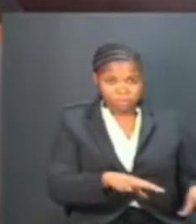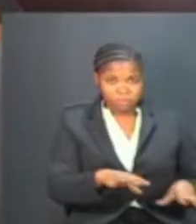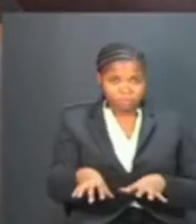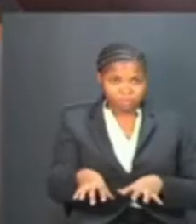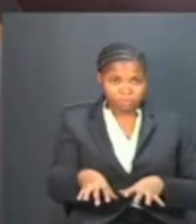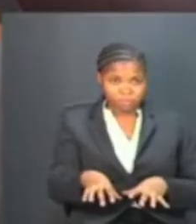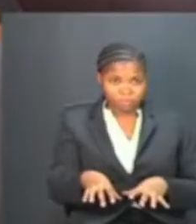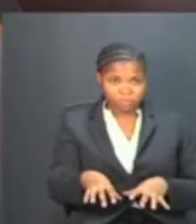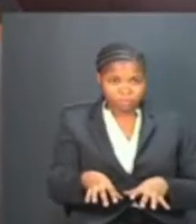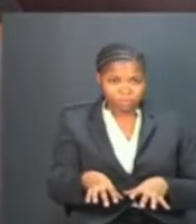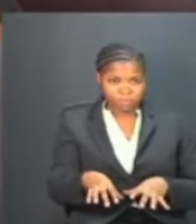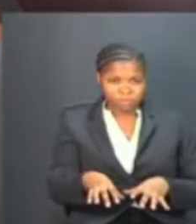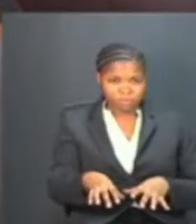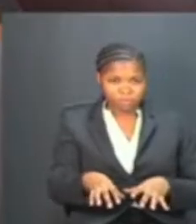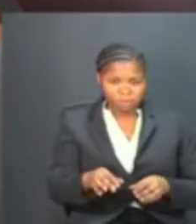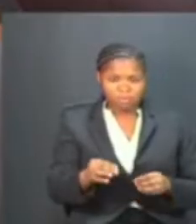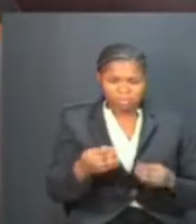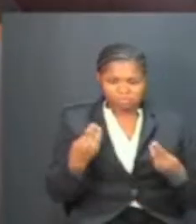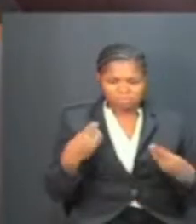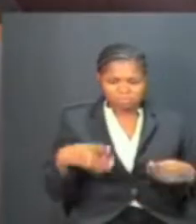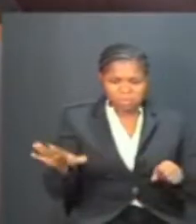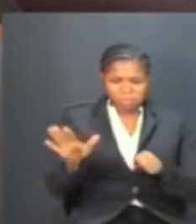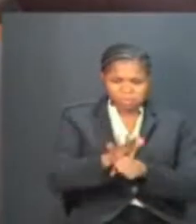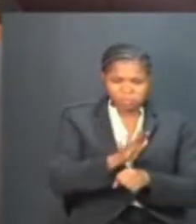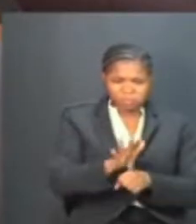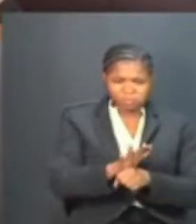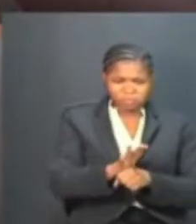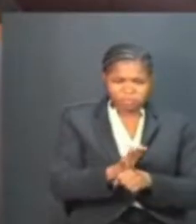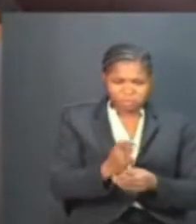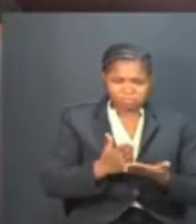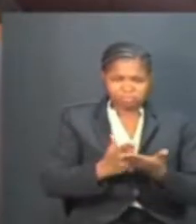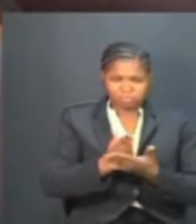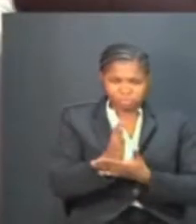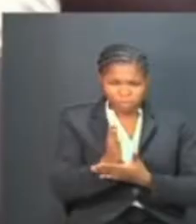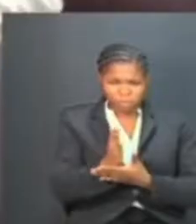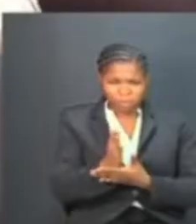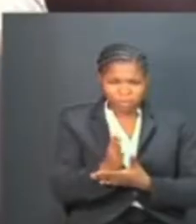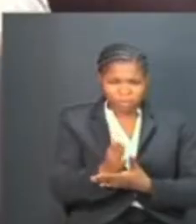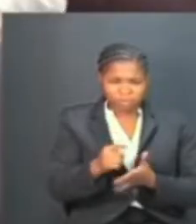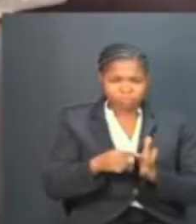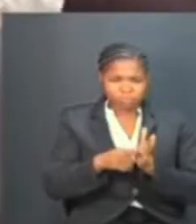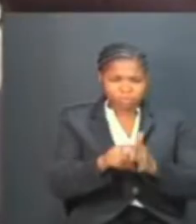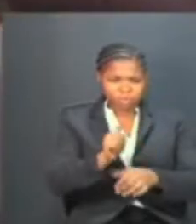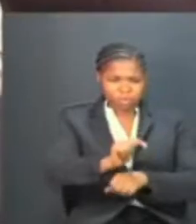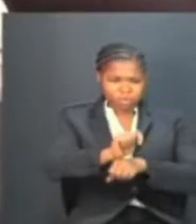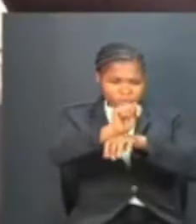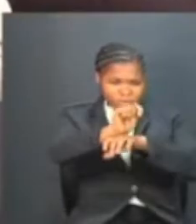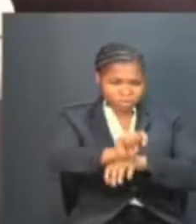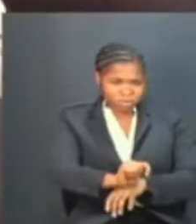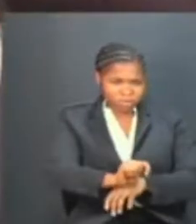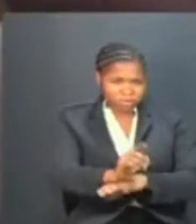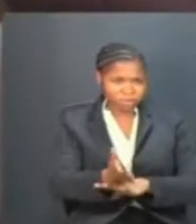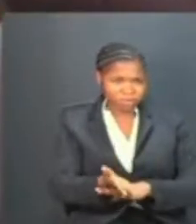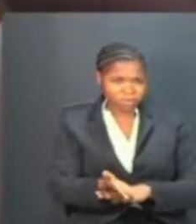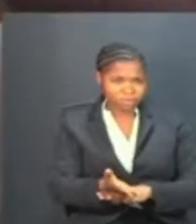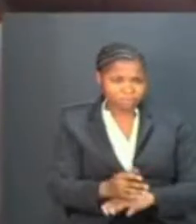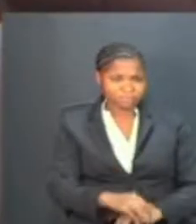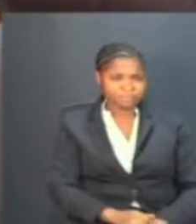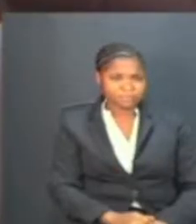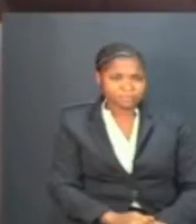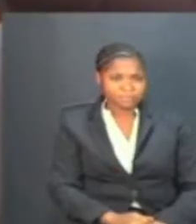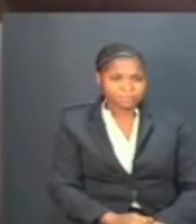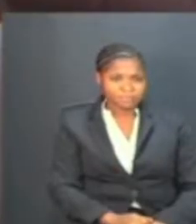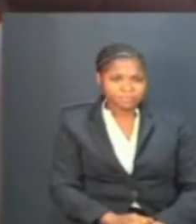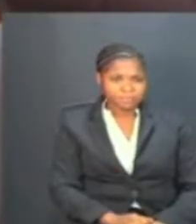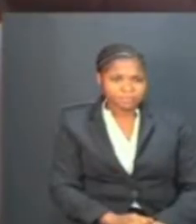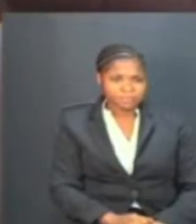speaker, you see that it is properly dressed. It brings out the tradition. It brings out Mr.